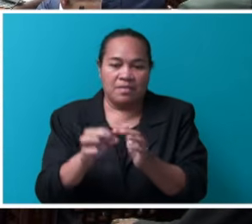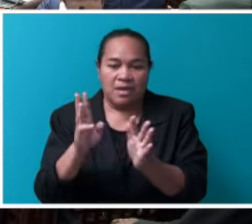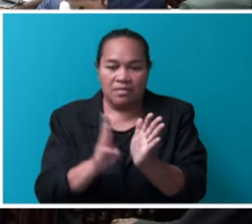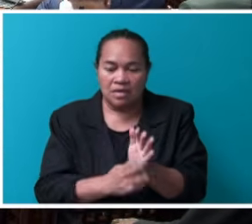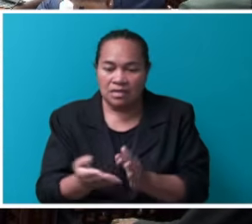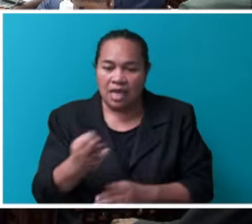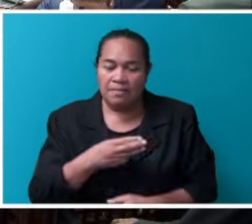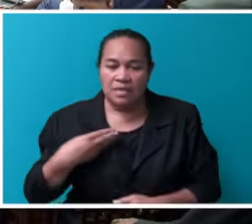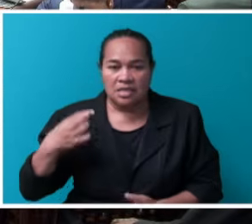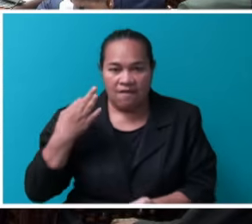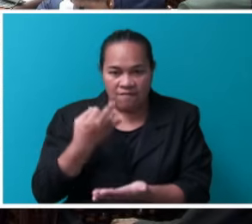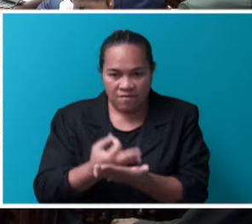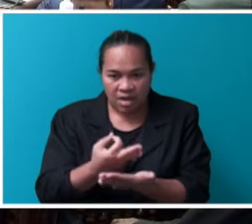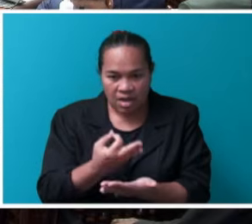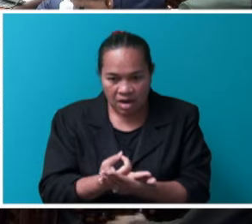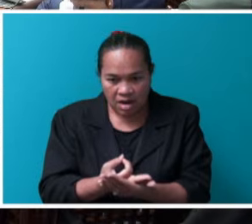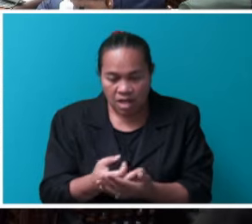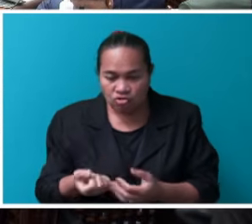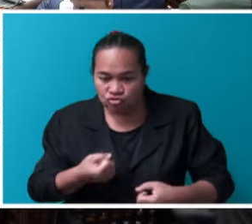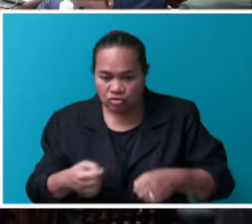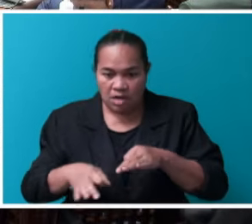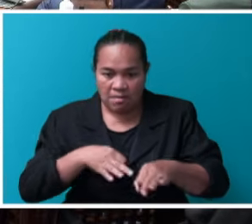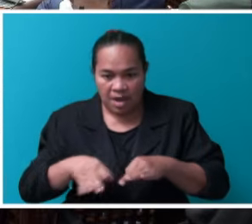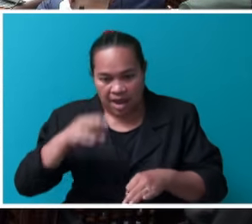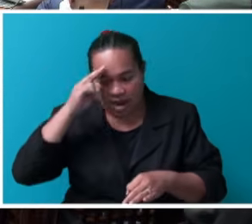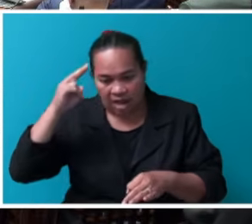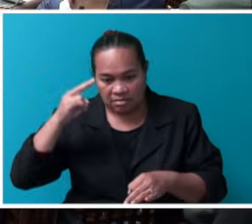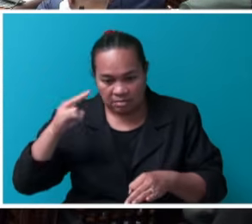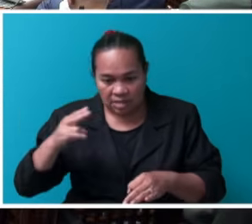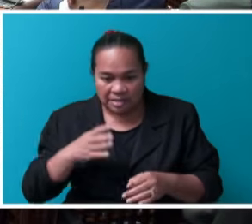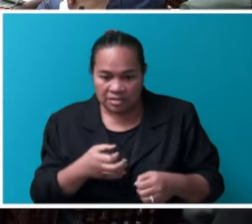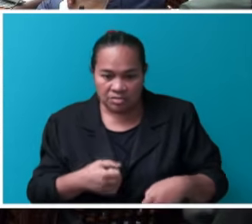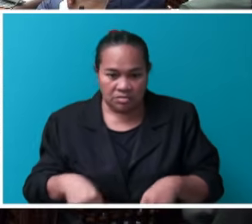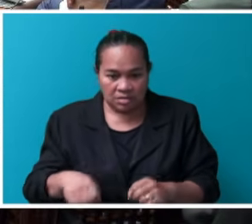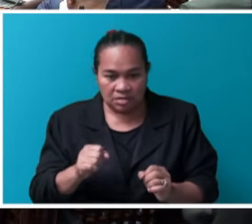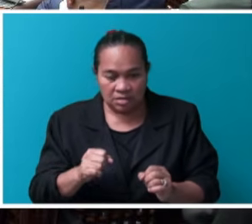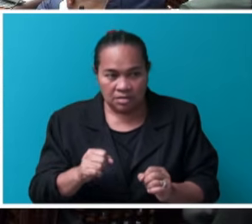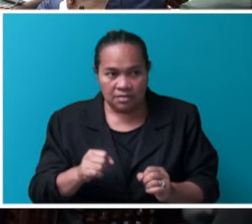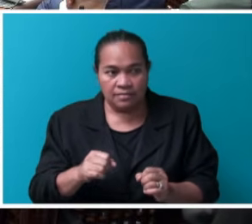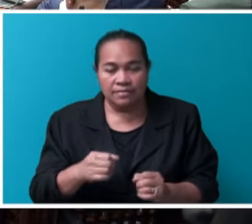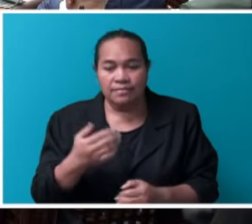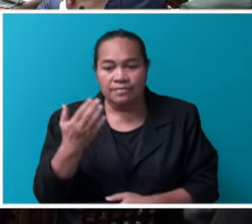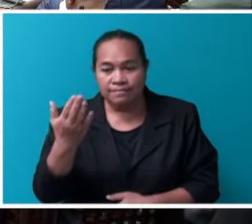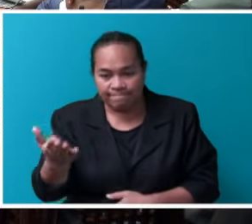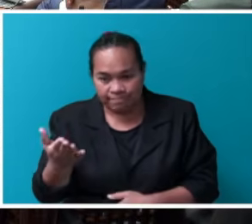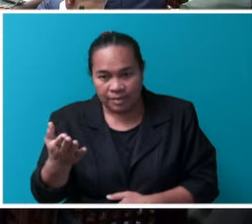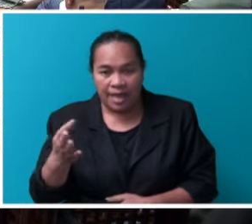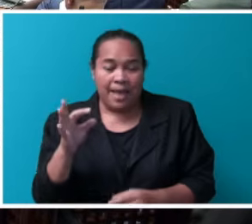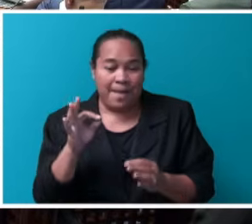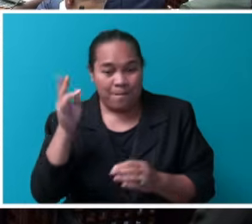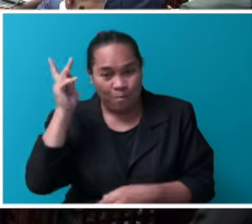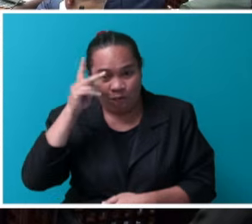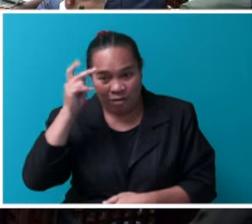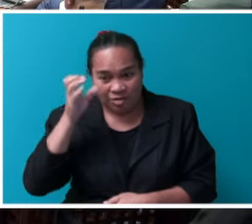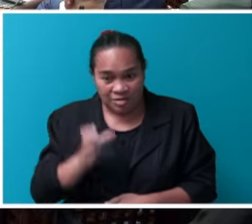Finance, Strategic Planning, National Development and Statistics, the Honorable Professor Biman Prasad, for delivering